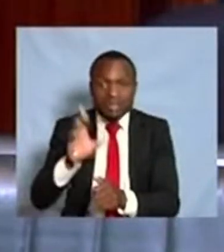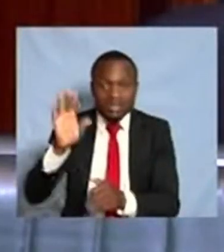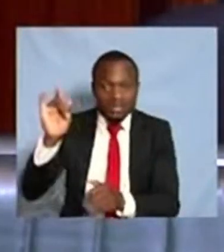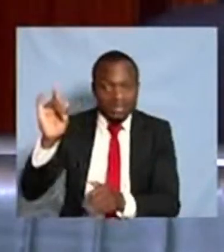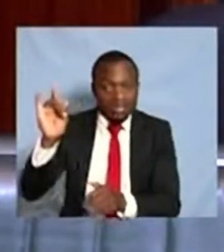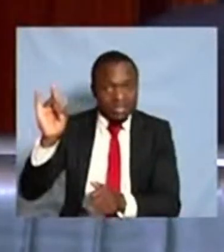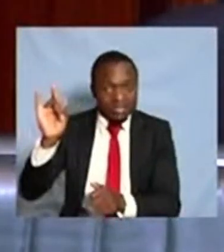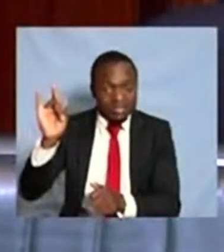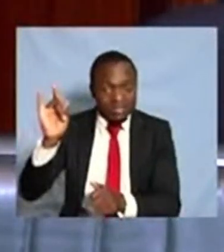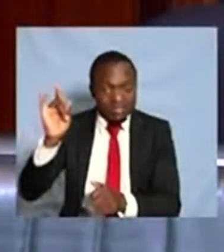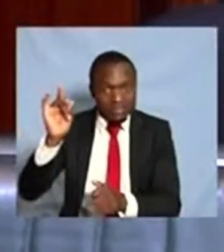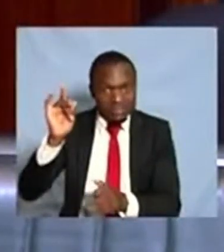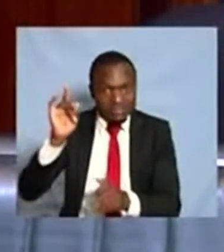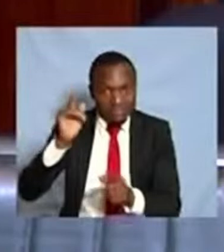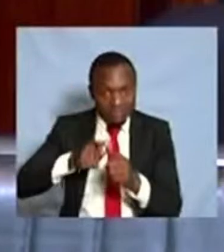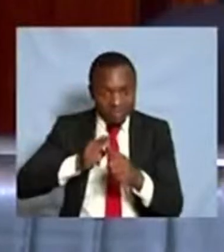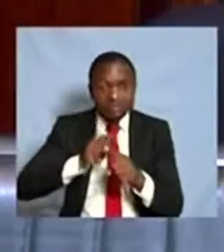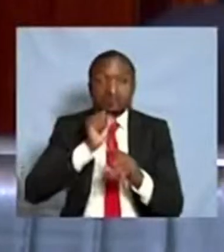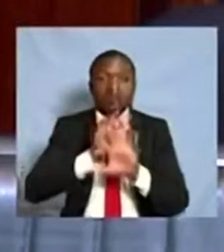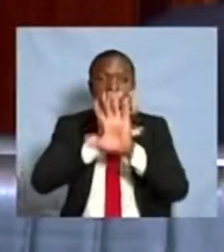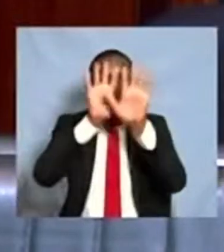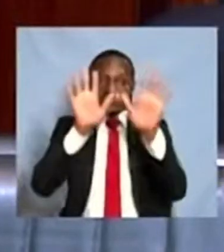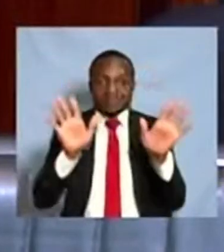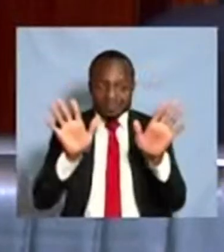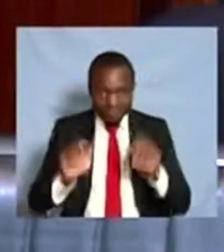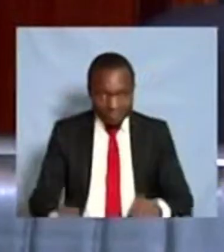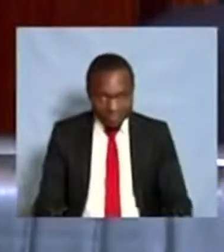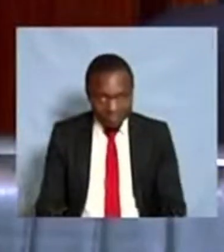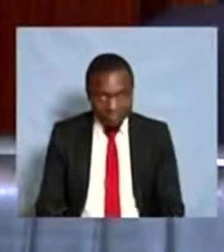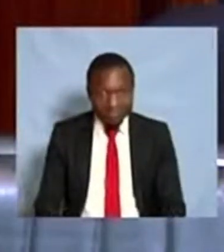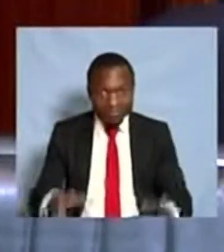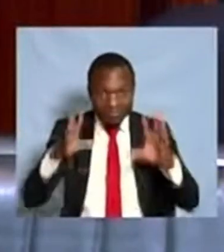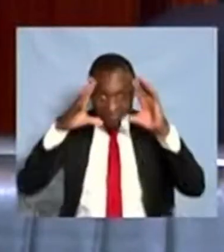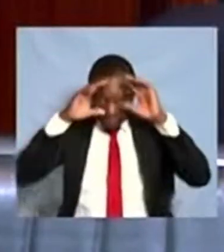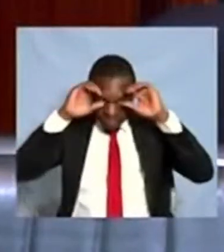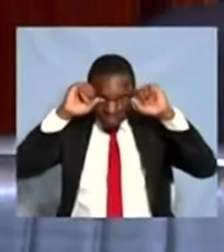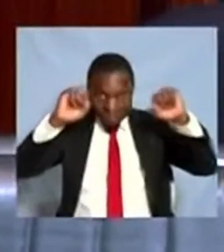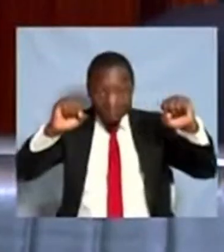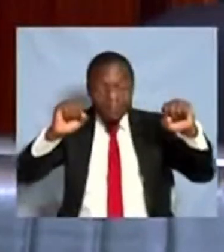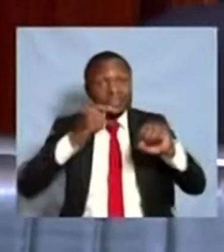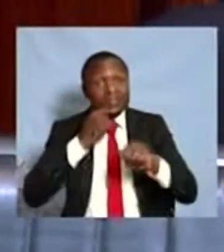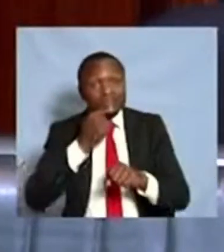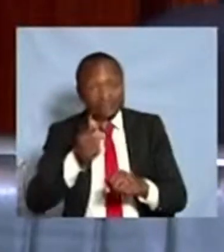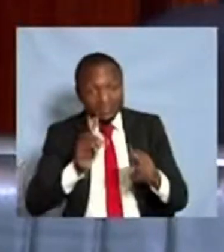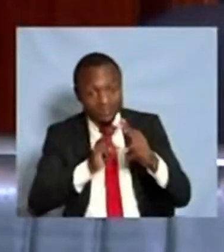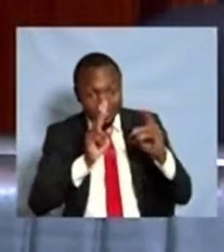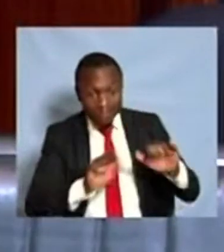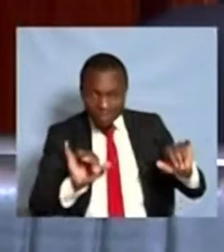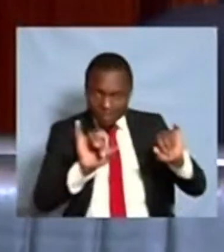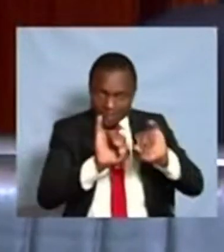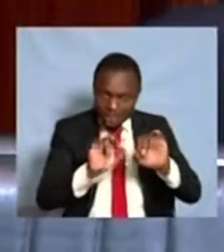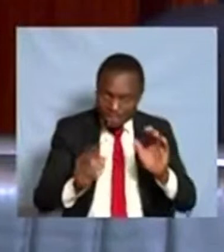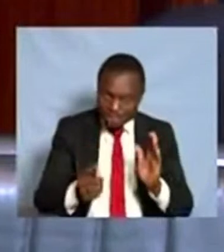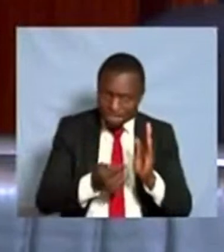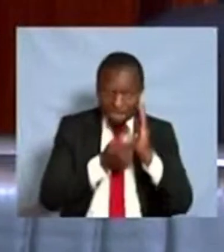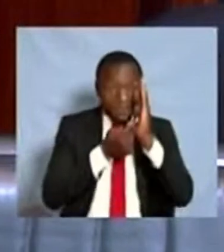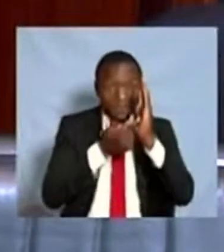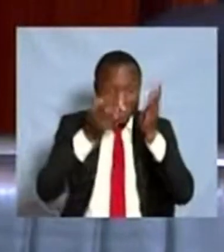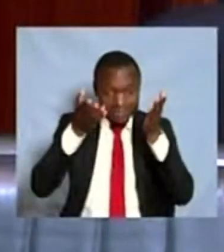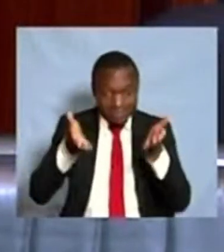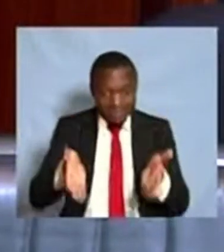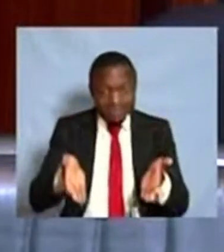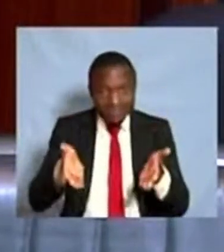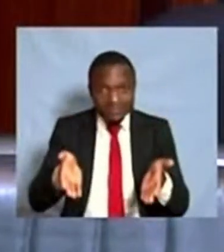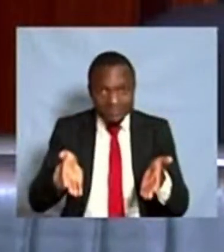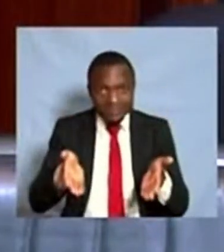months not been very clear. Mr. Speaker, the President did mention a very important point on the floor of this House, that